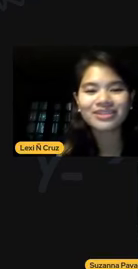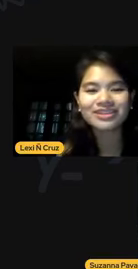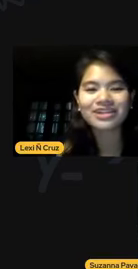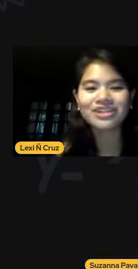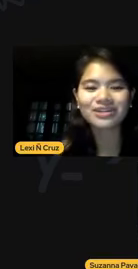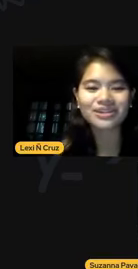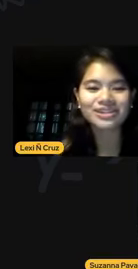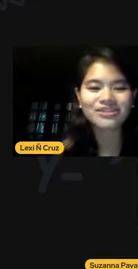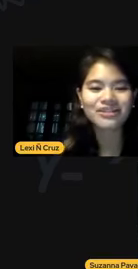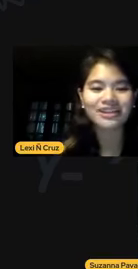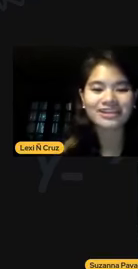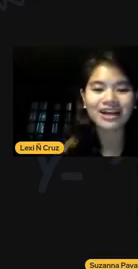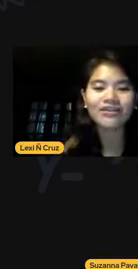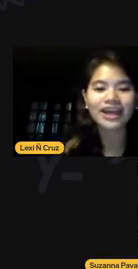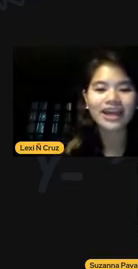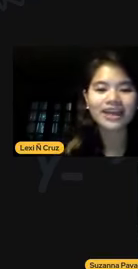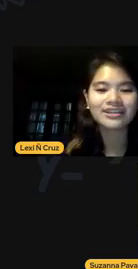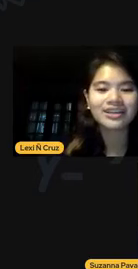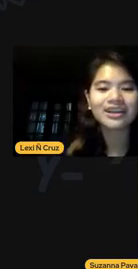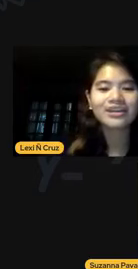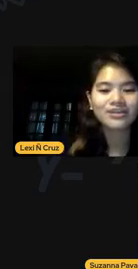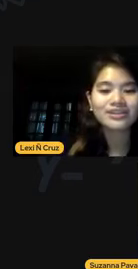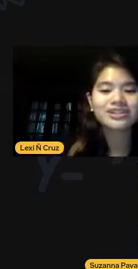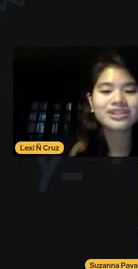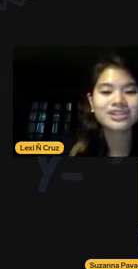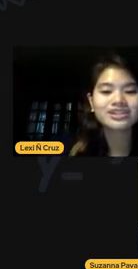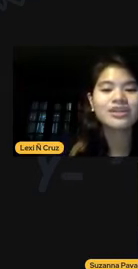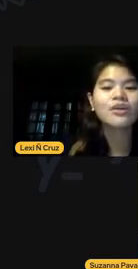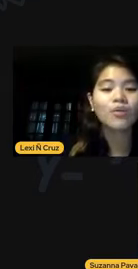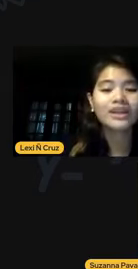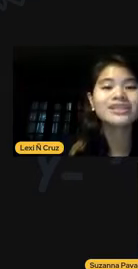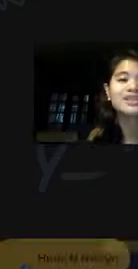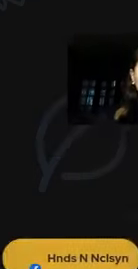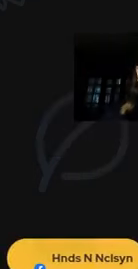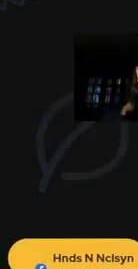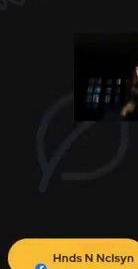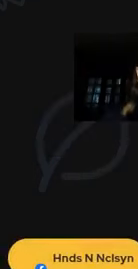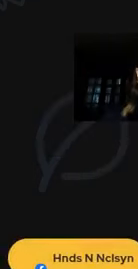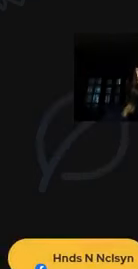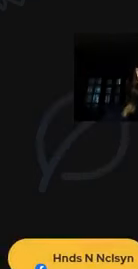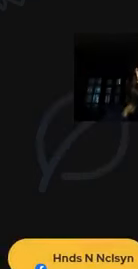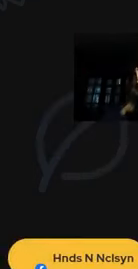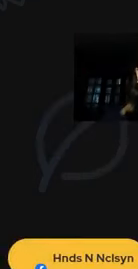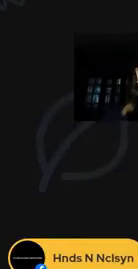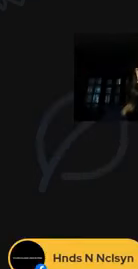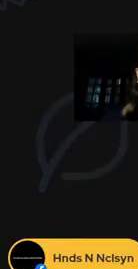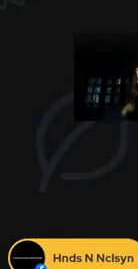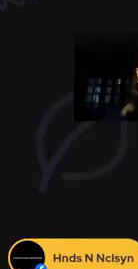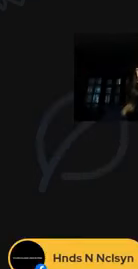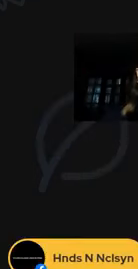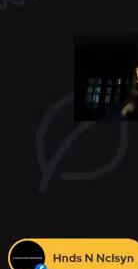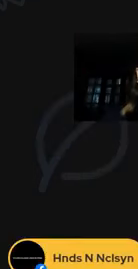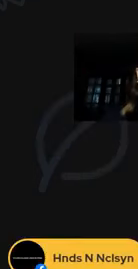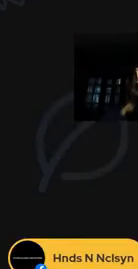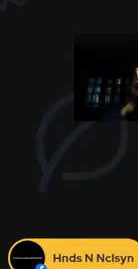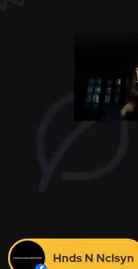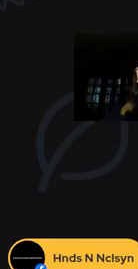I actually received, there's actually a question right now, and the question is, what is inclusion for you?